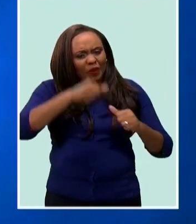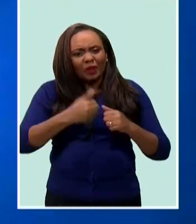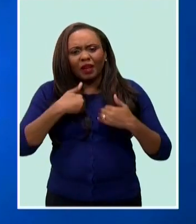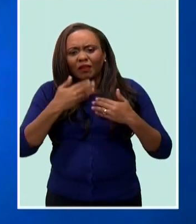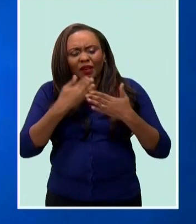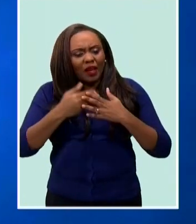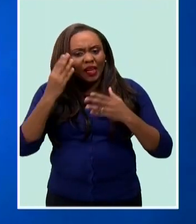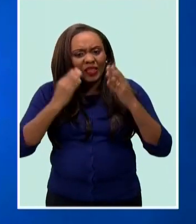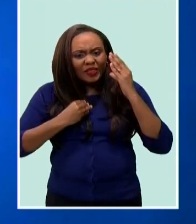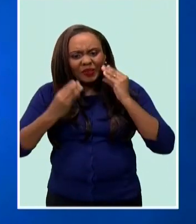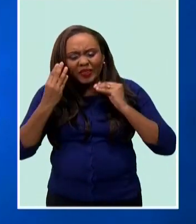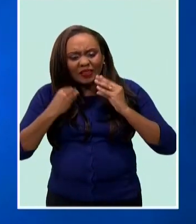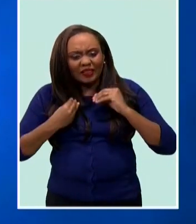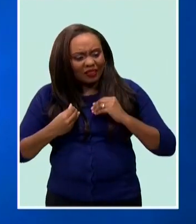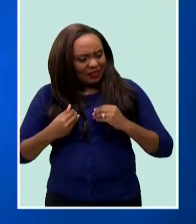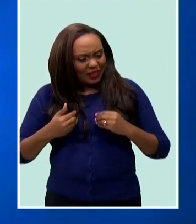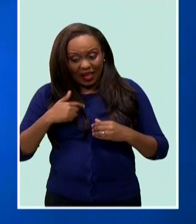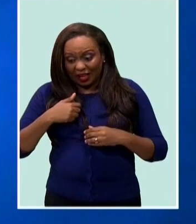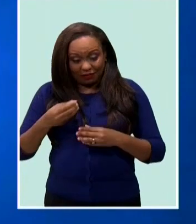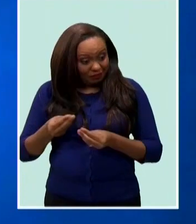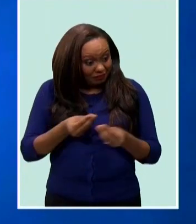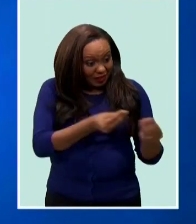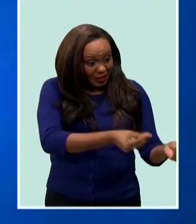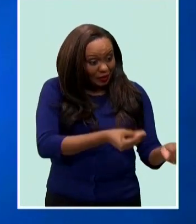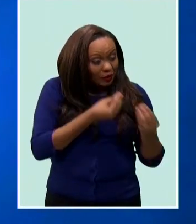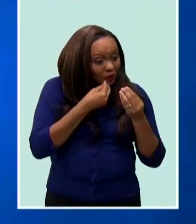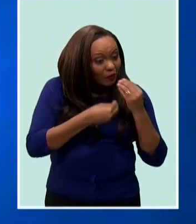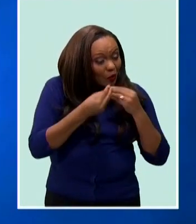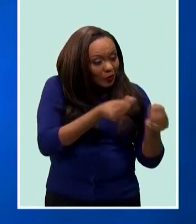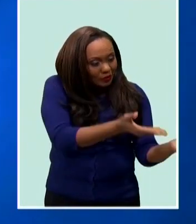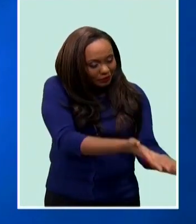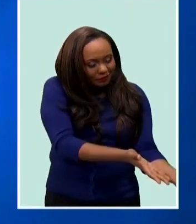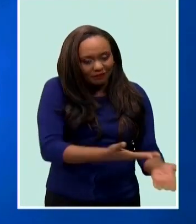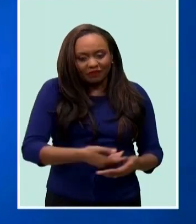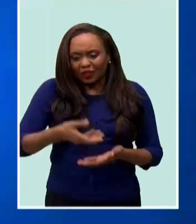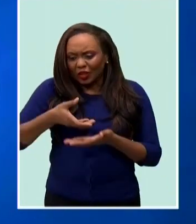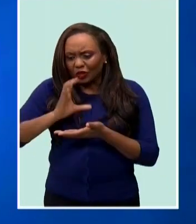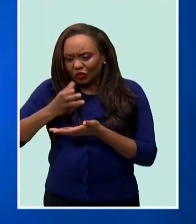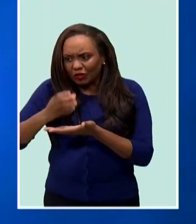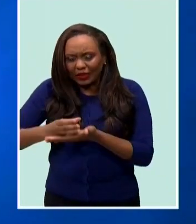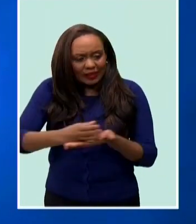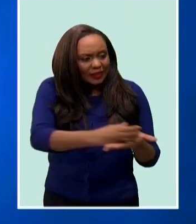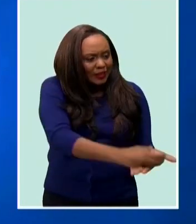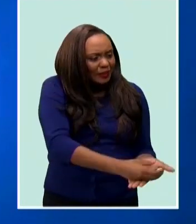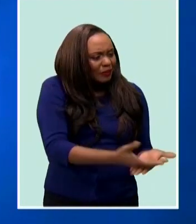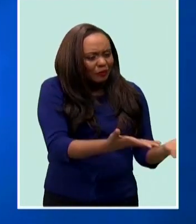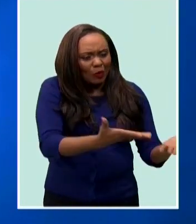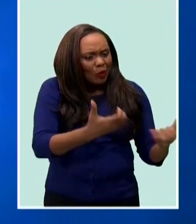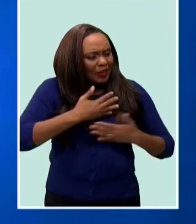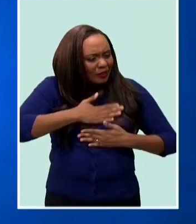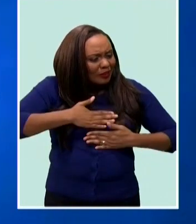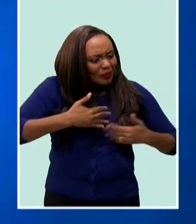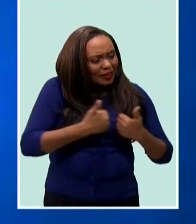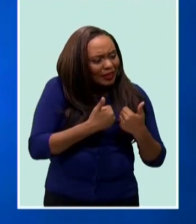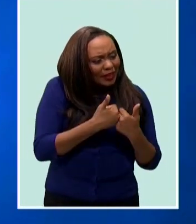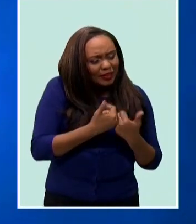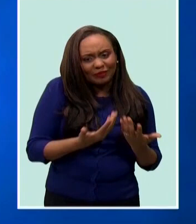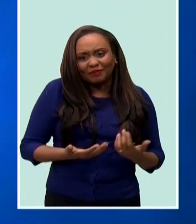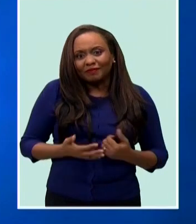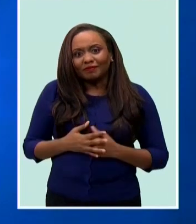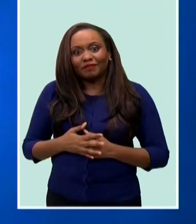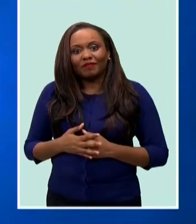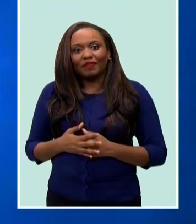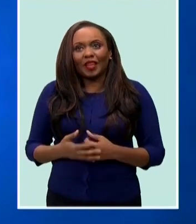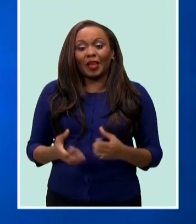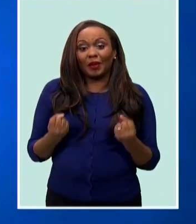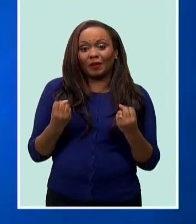Let me feed you, let me provide drinks for you, and I want you to enjoy the game like we enjoy it. Well, many